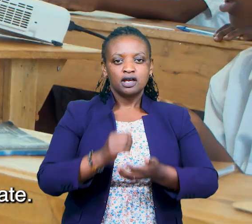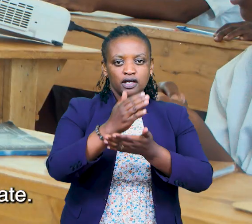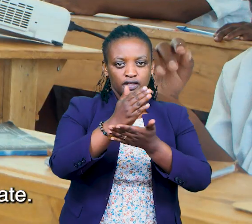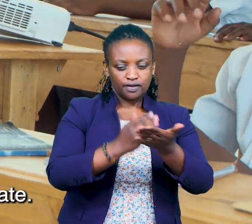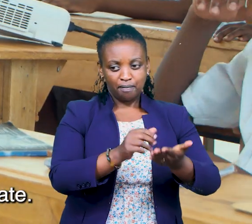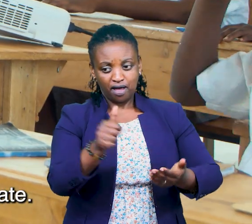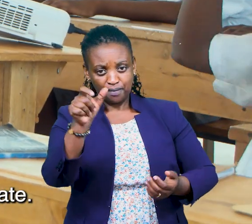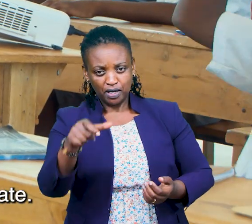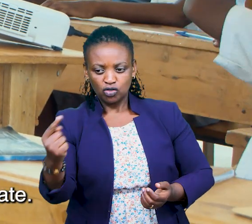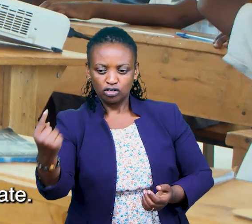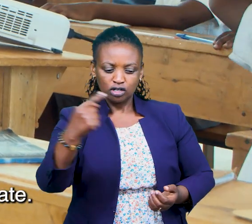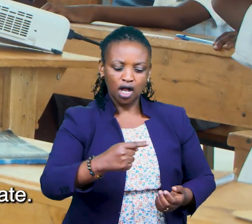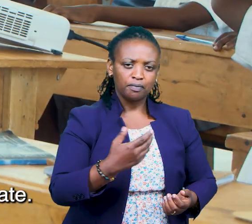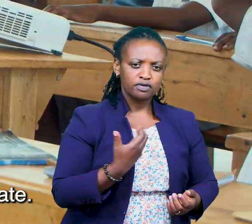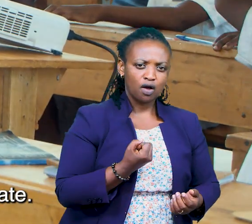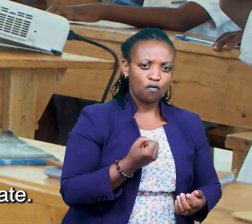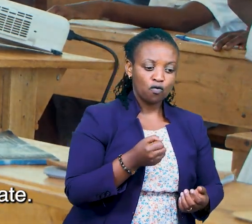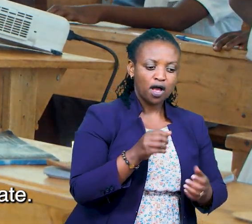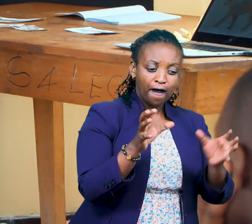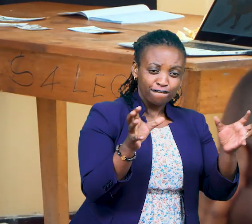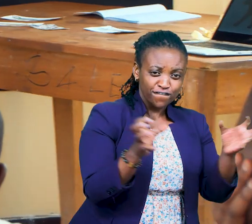Someone to come and pick an invertebrate.